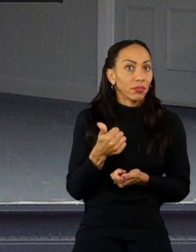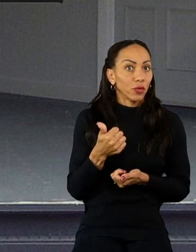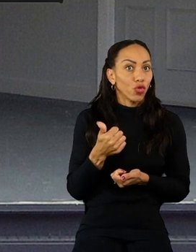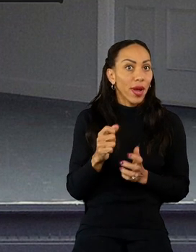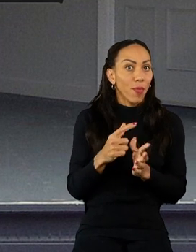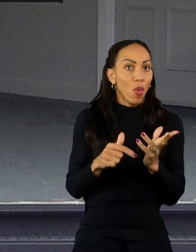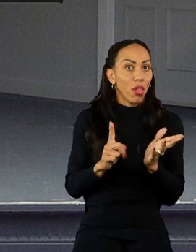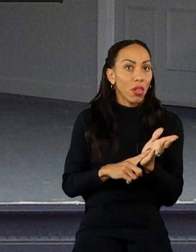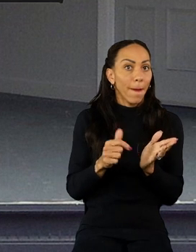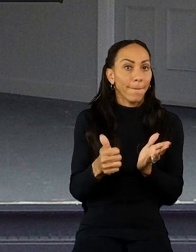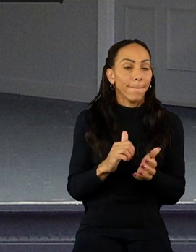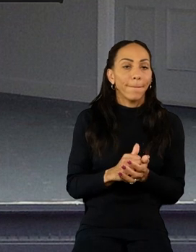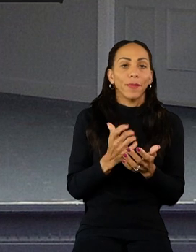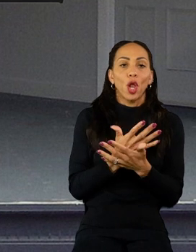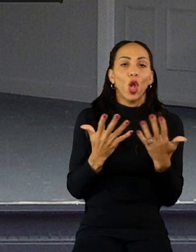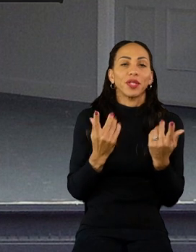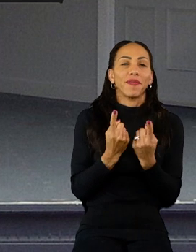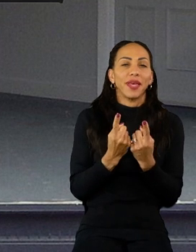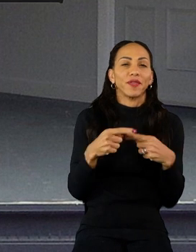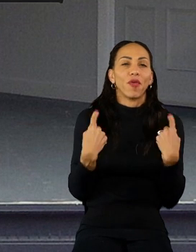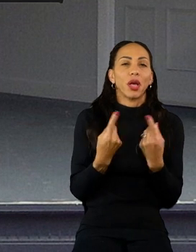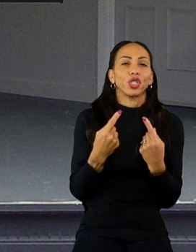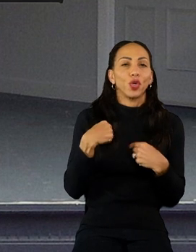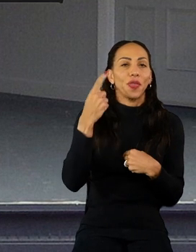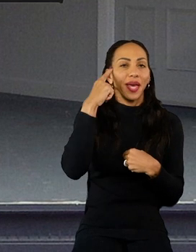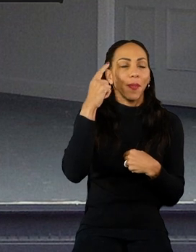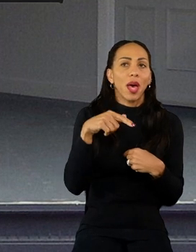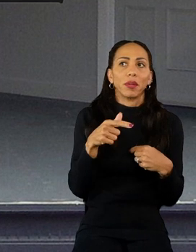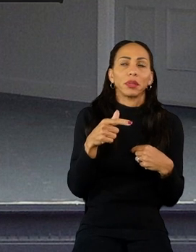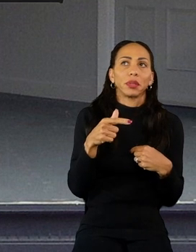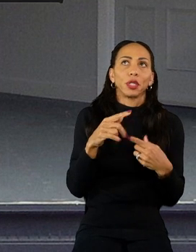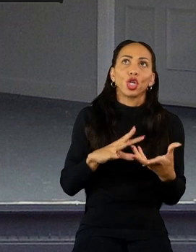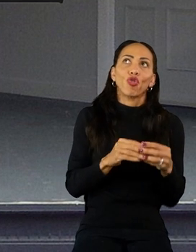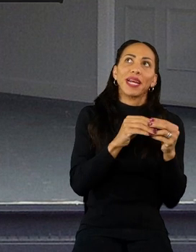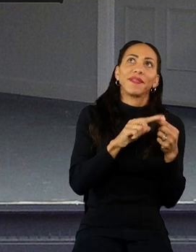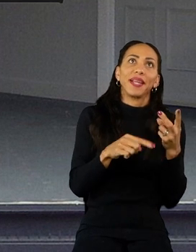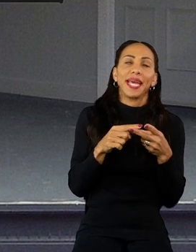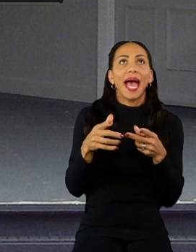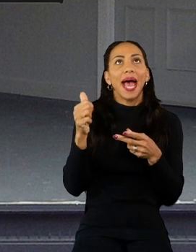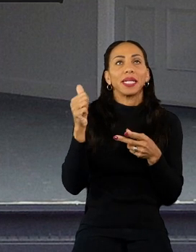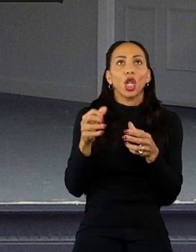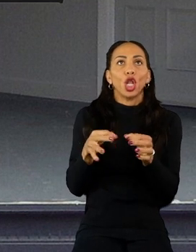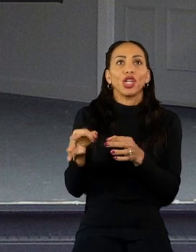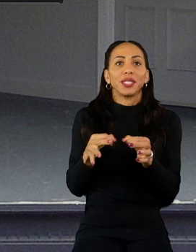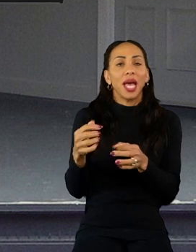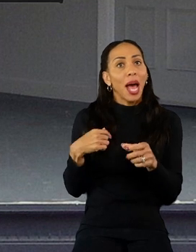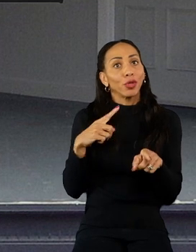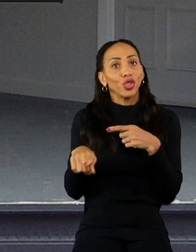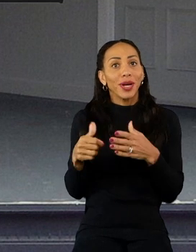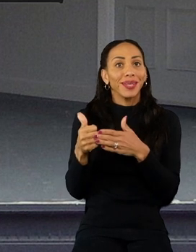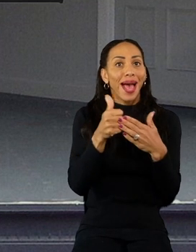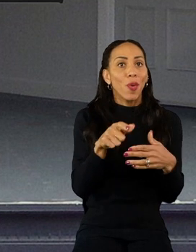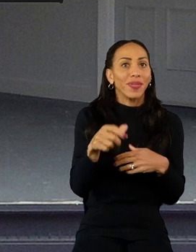How does that sound? That's all great, Paul. There's lots of us to think about creatively and